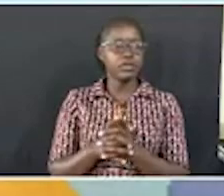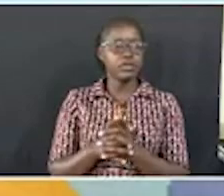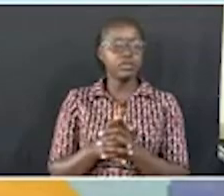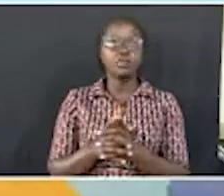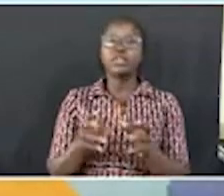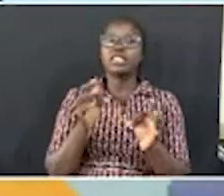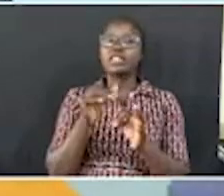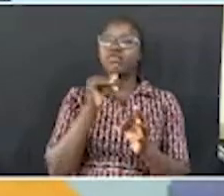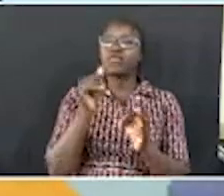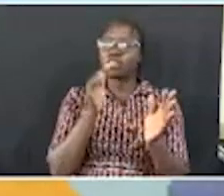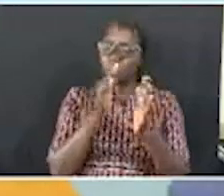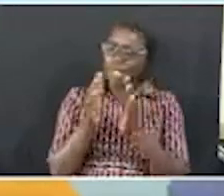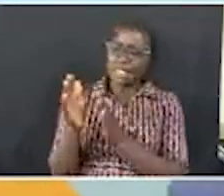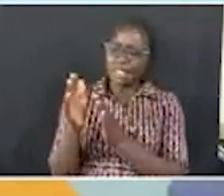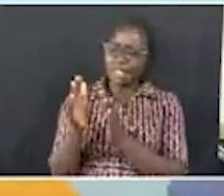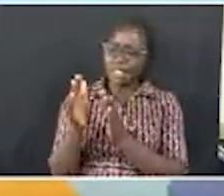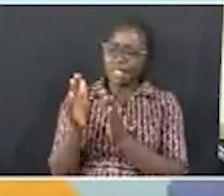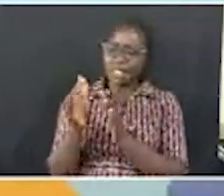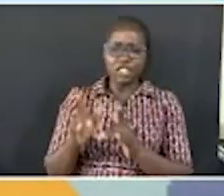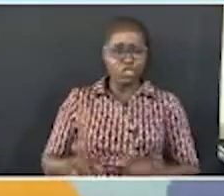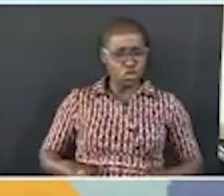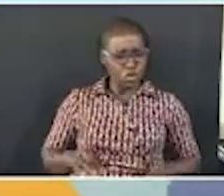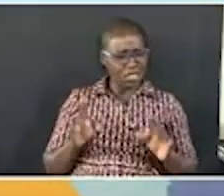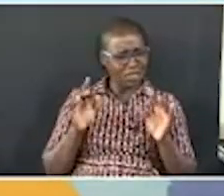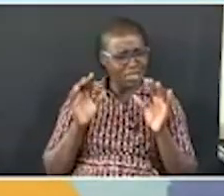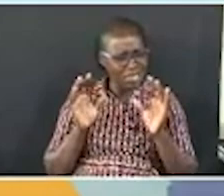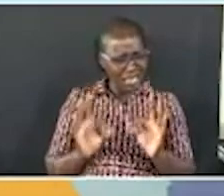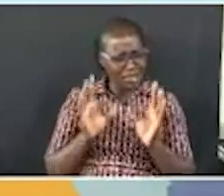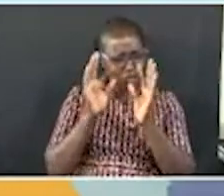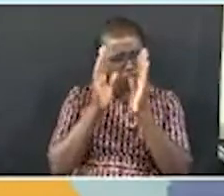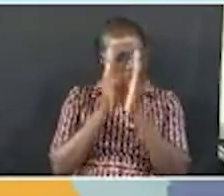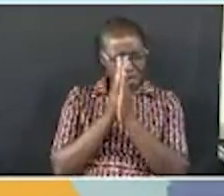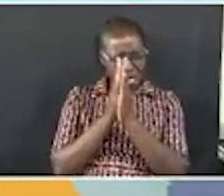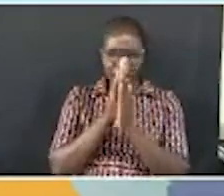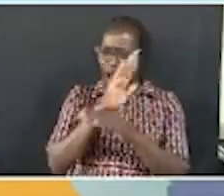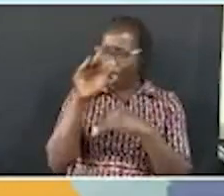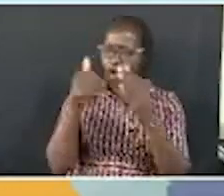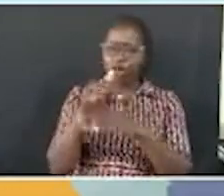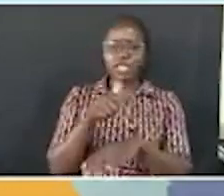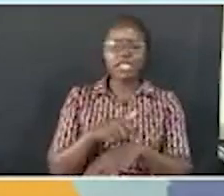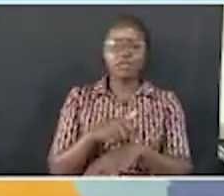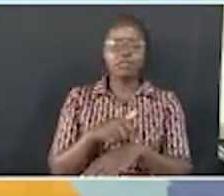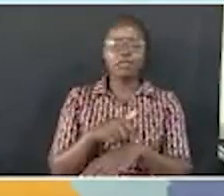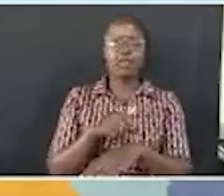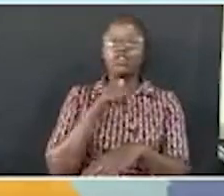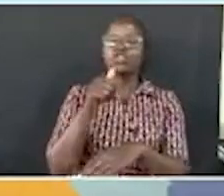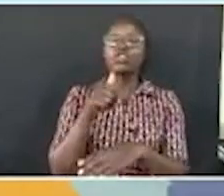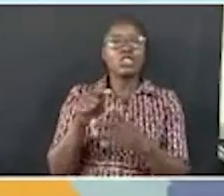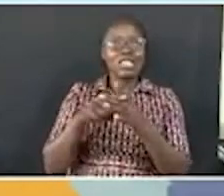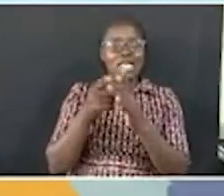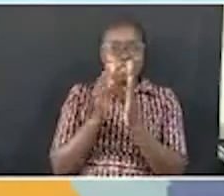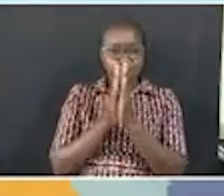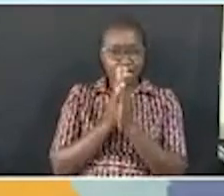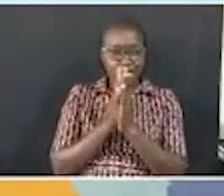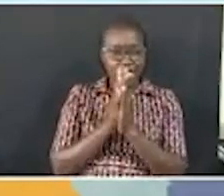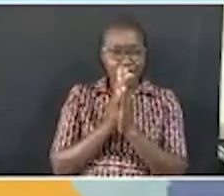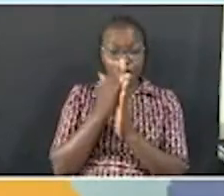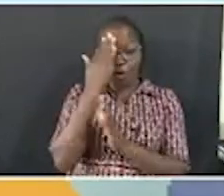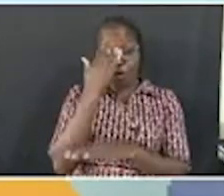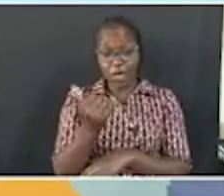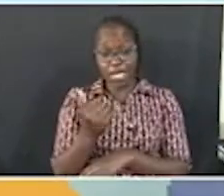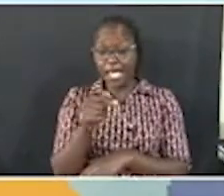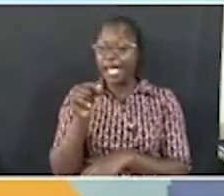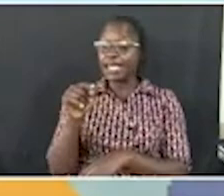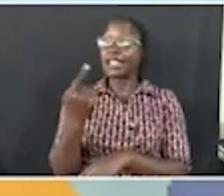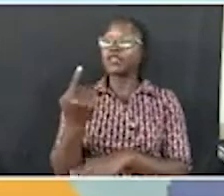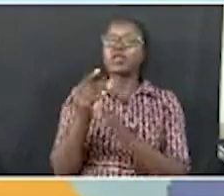If you are not intending to live a life of praying all the time, don't begin praying, because